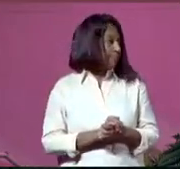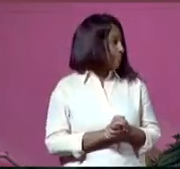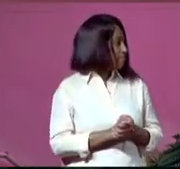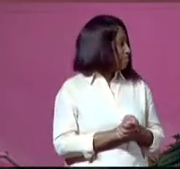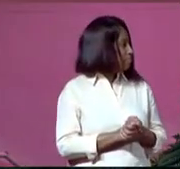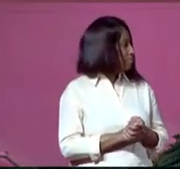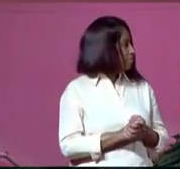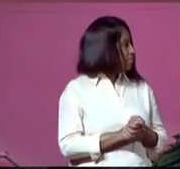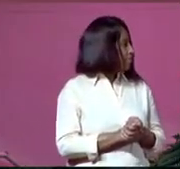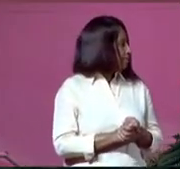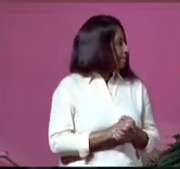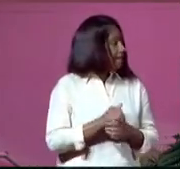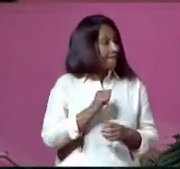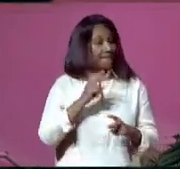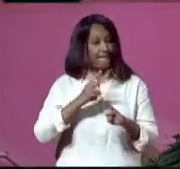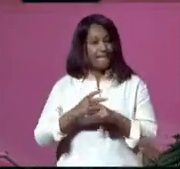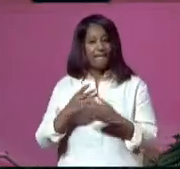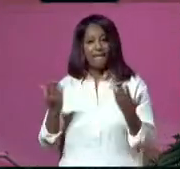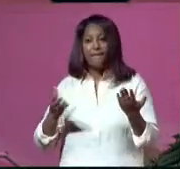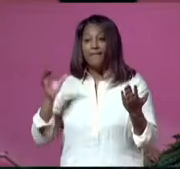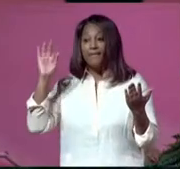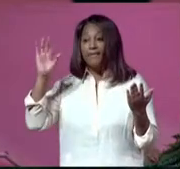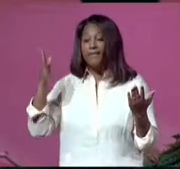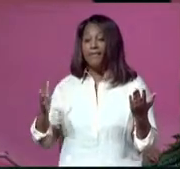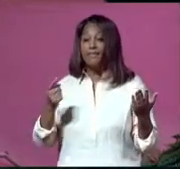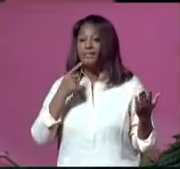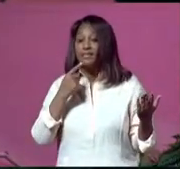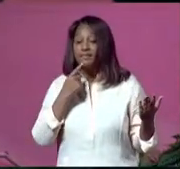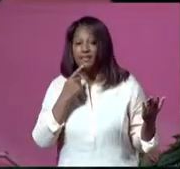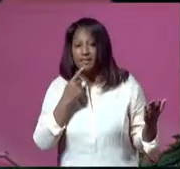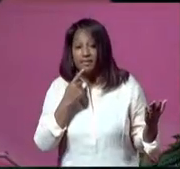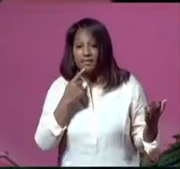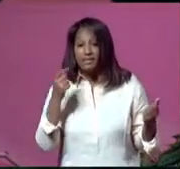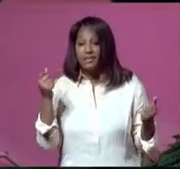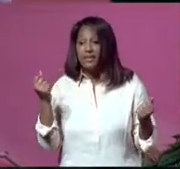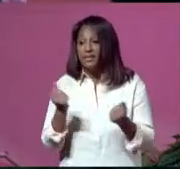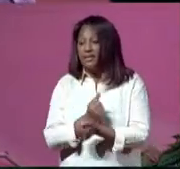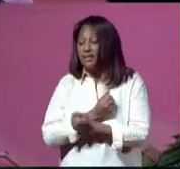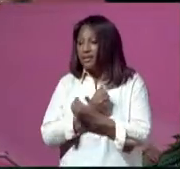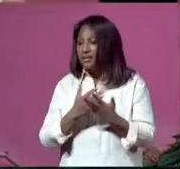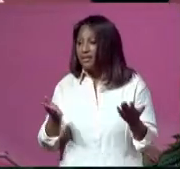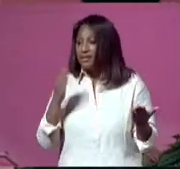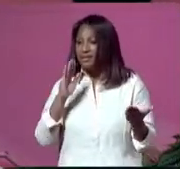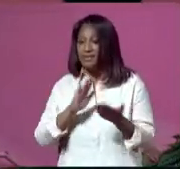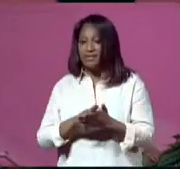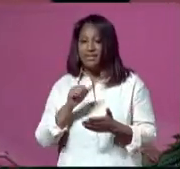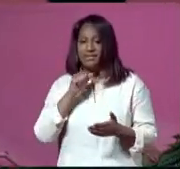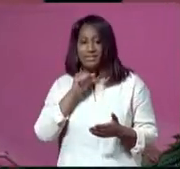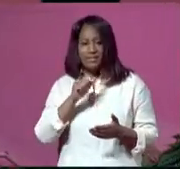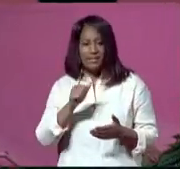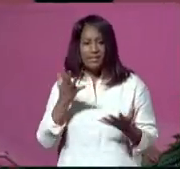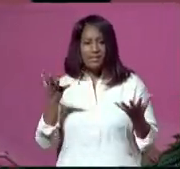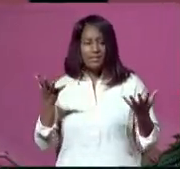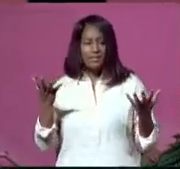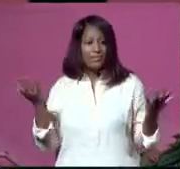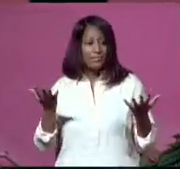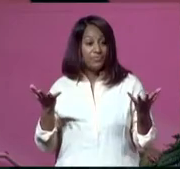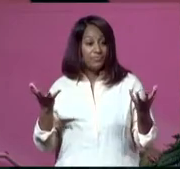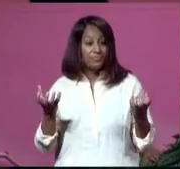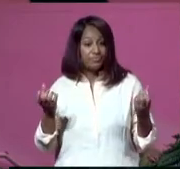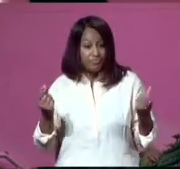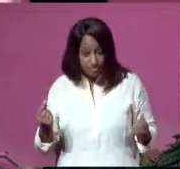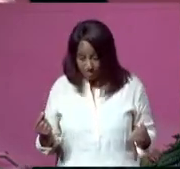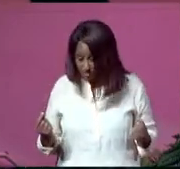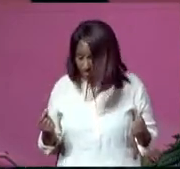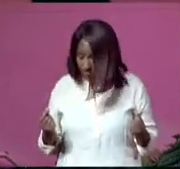I don't care what none of these preachers say. Everybody's badness is not a willful choice.